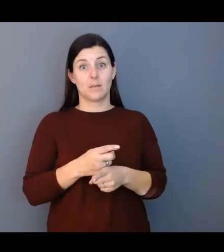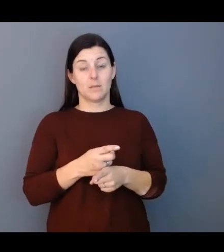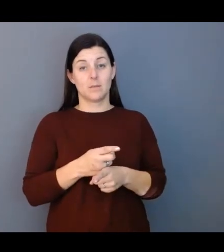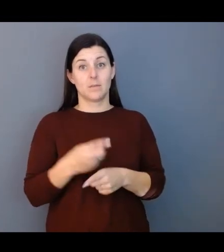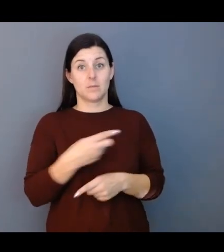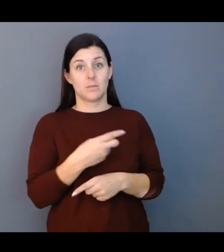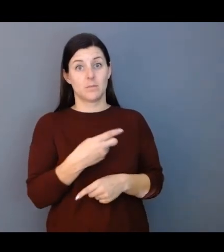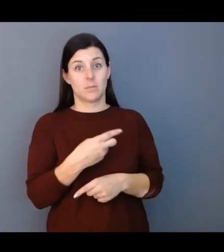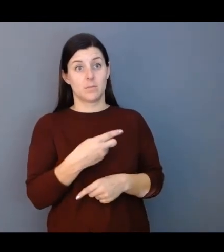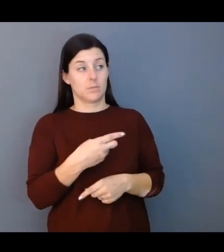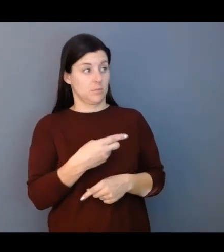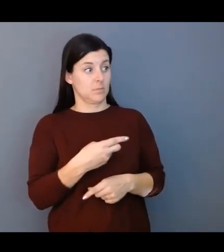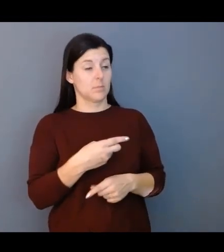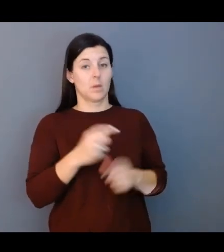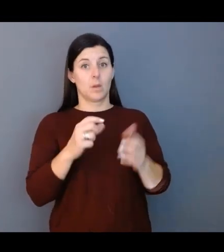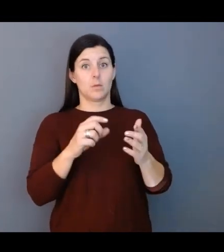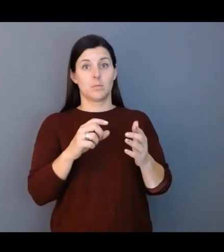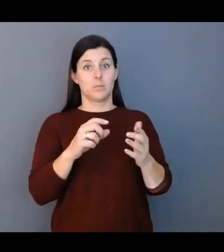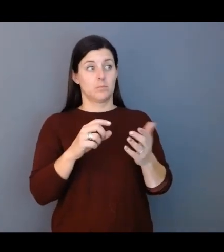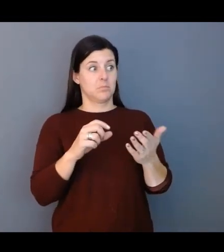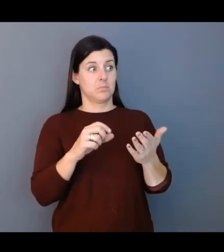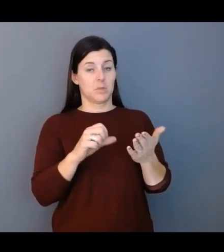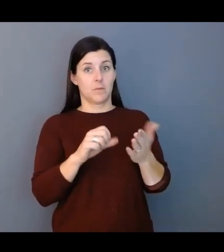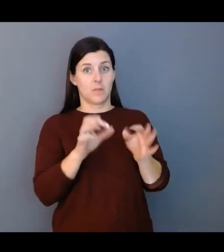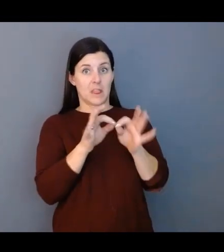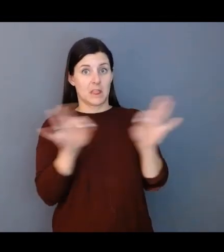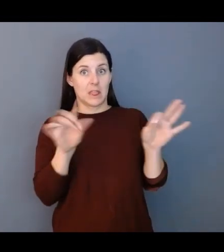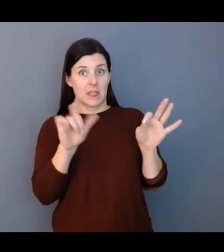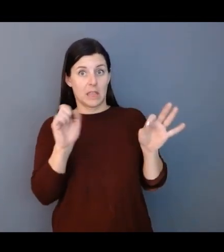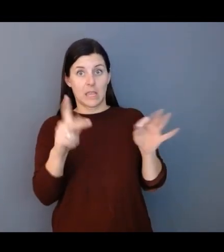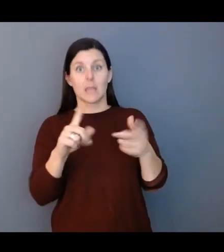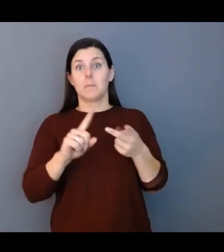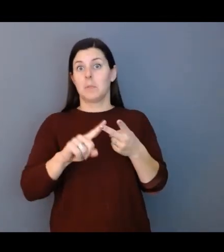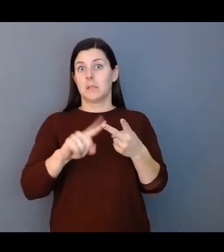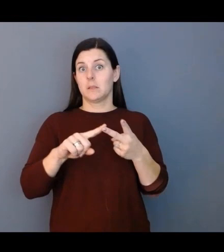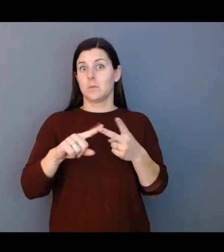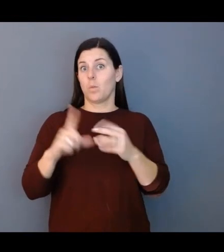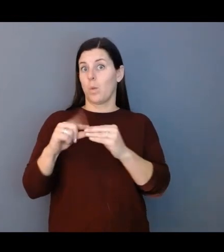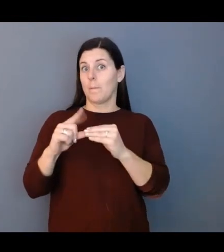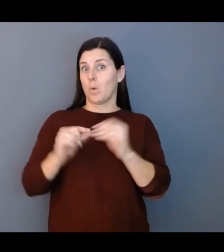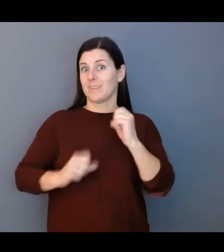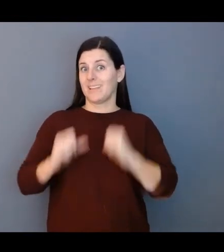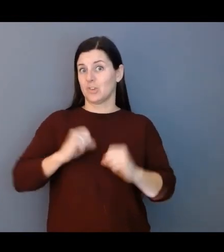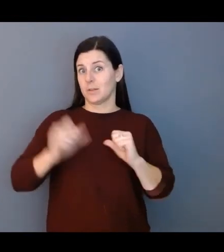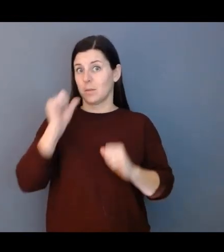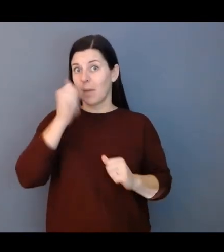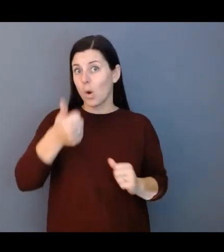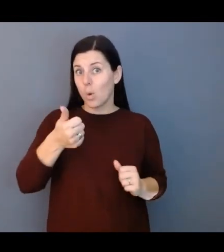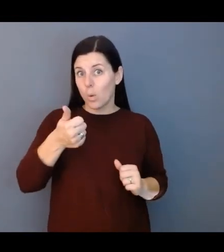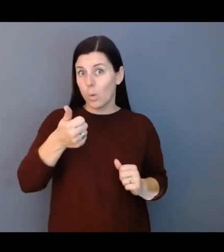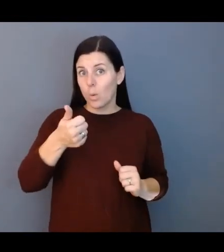right, Santosh? There's a web page, and you have a session tomorrow as well, right?